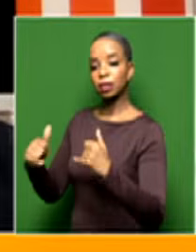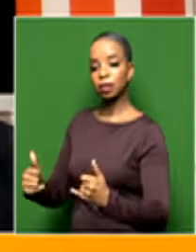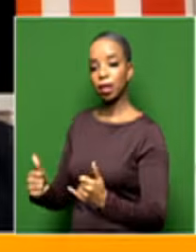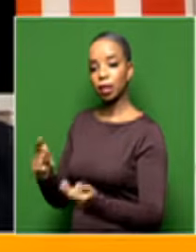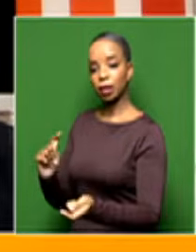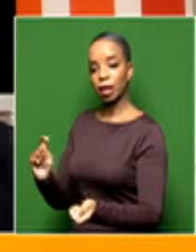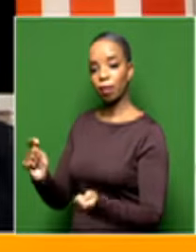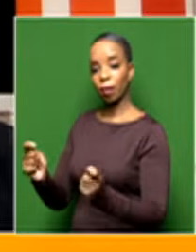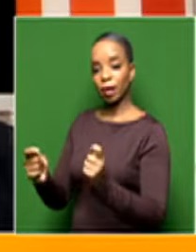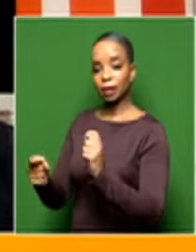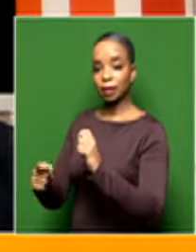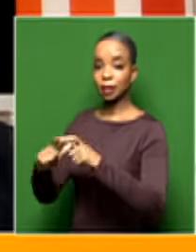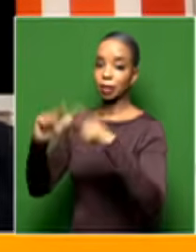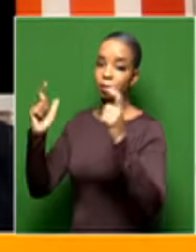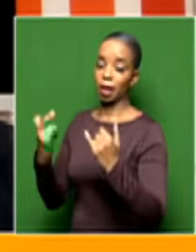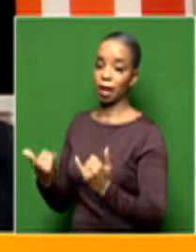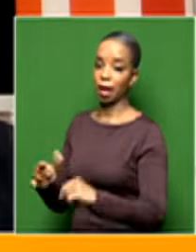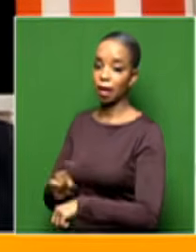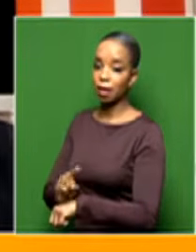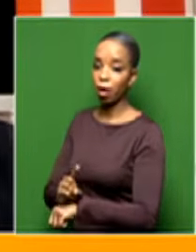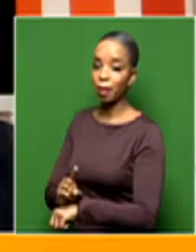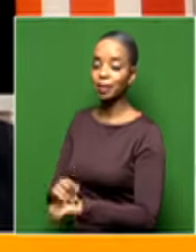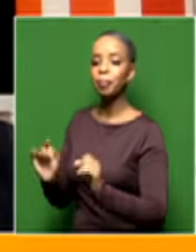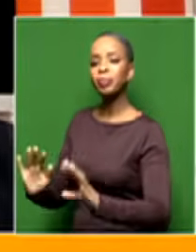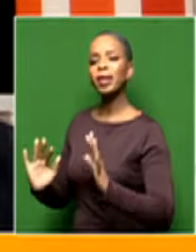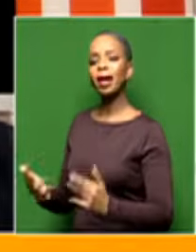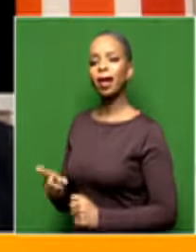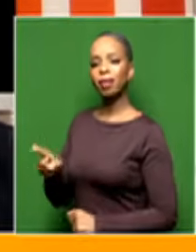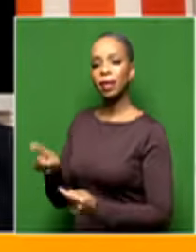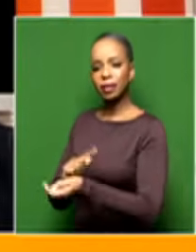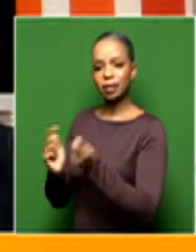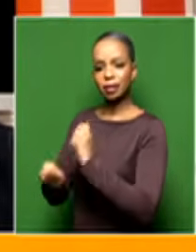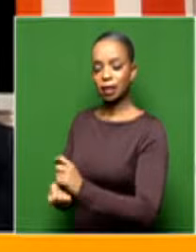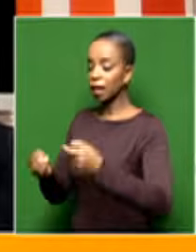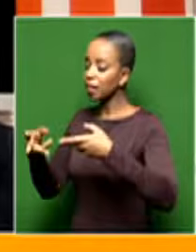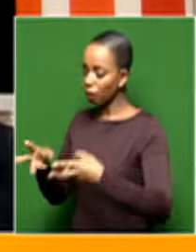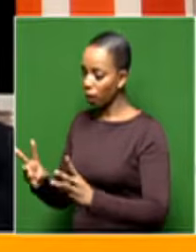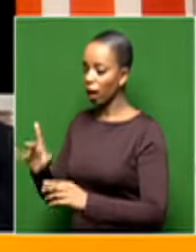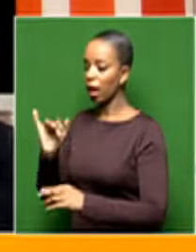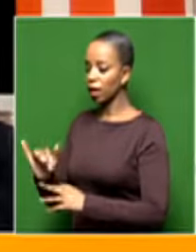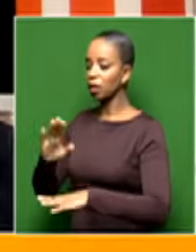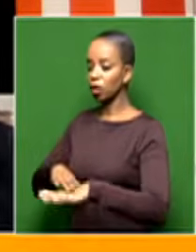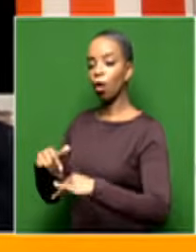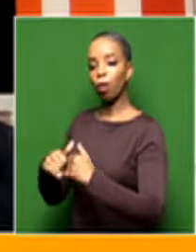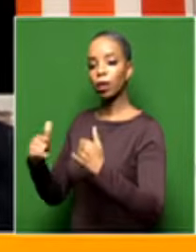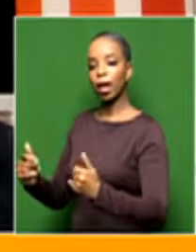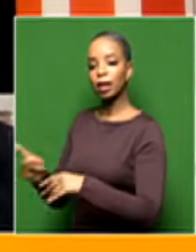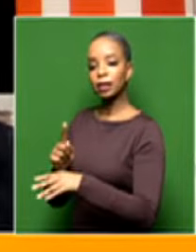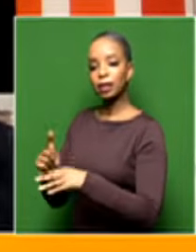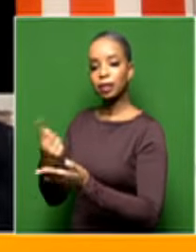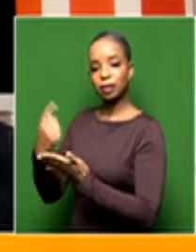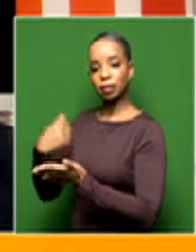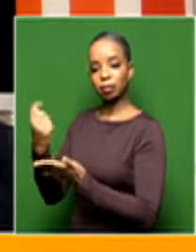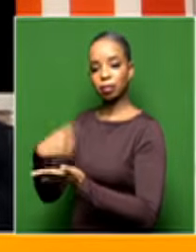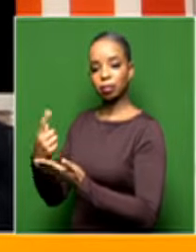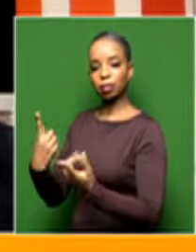at the moment, and as it touches on how it's radically changing the way that online trading is being done. Talk to us more about